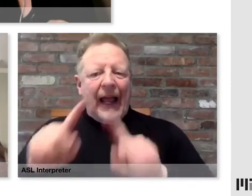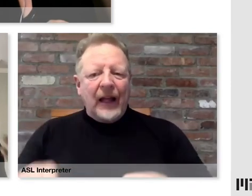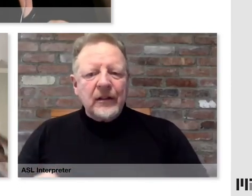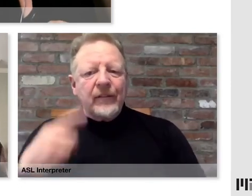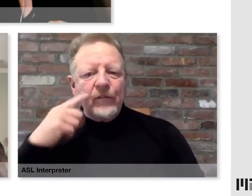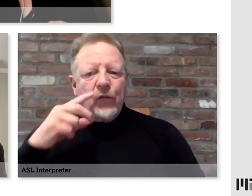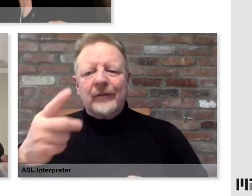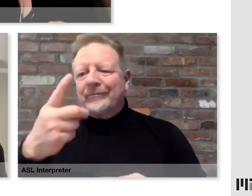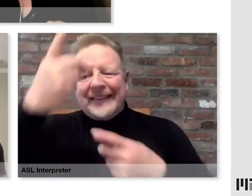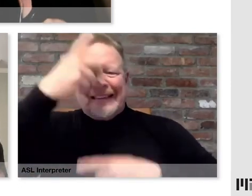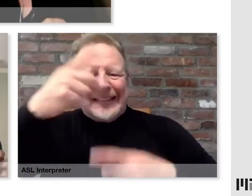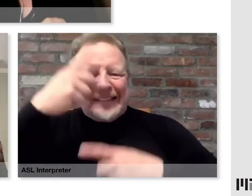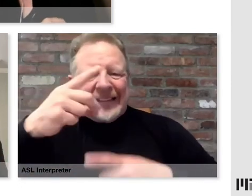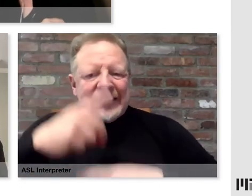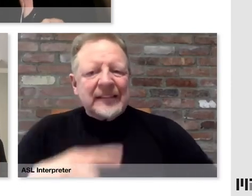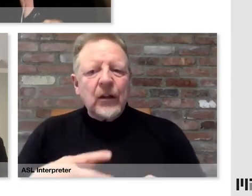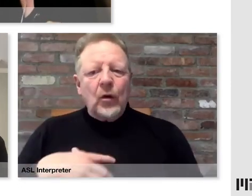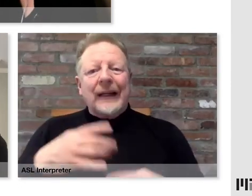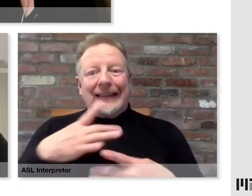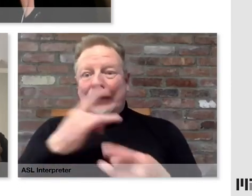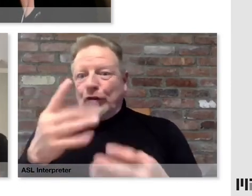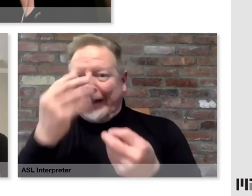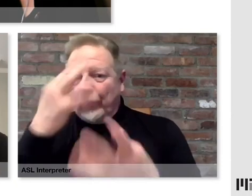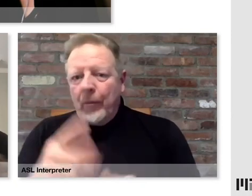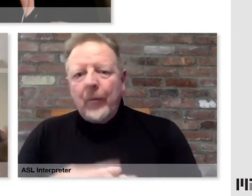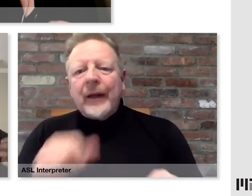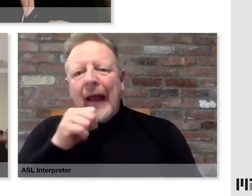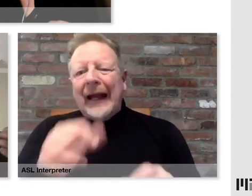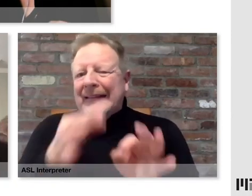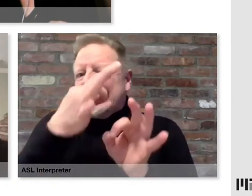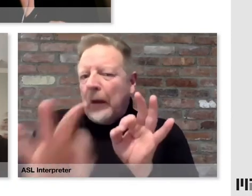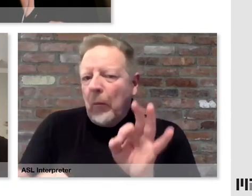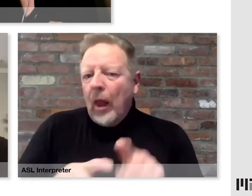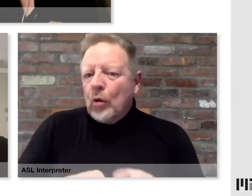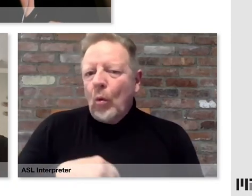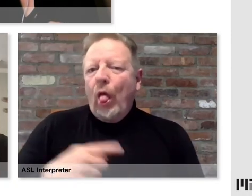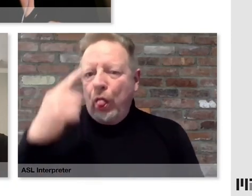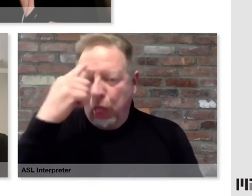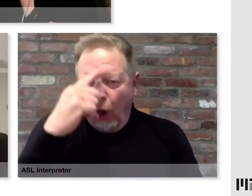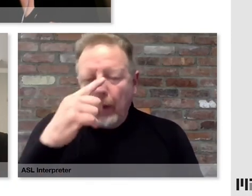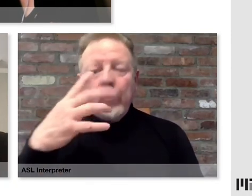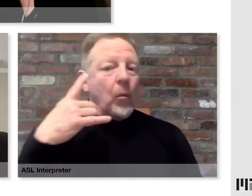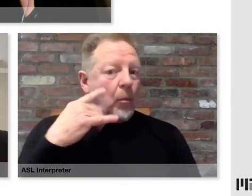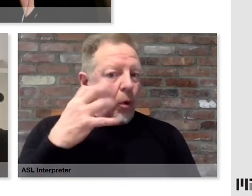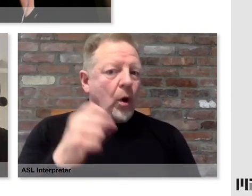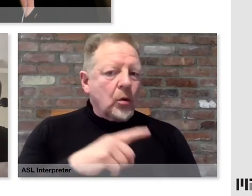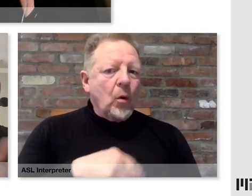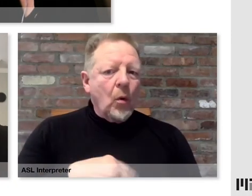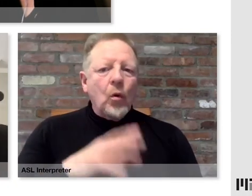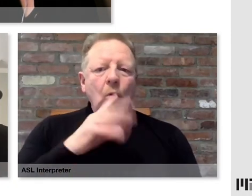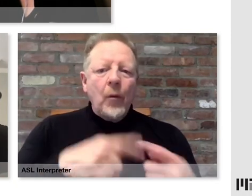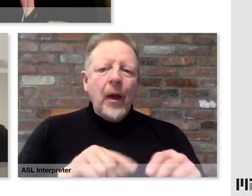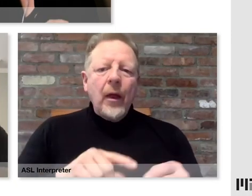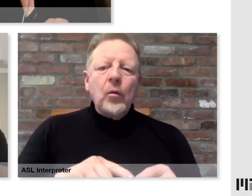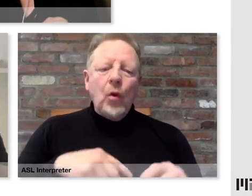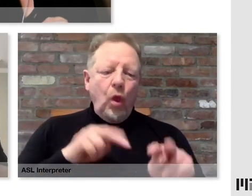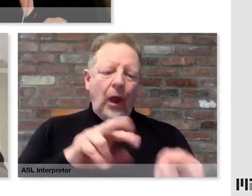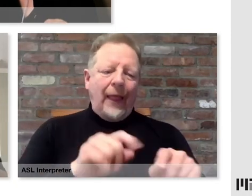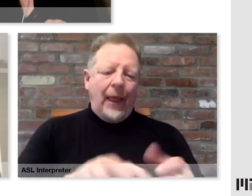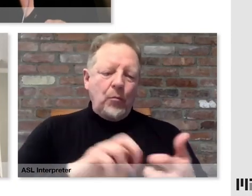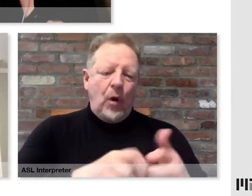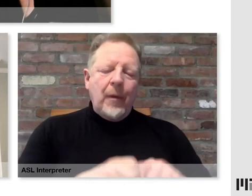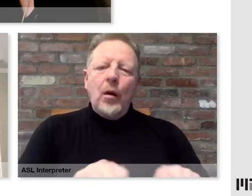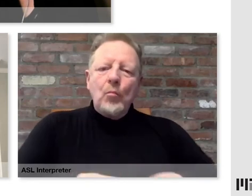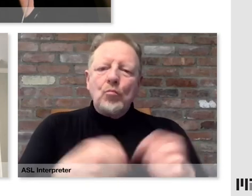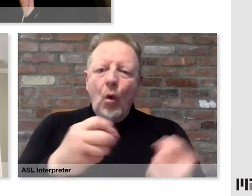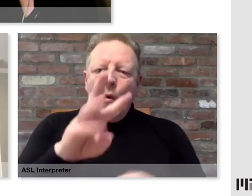I mean, we're getting interesting information, but it's not as simple as we thought. And it's in part because we're thinking about the problem in a broken way, not unlike the way